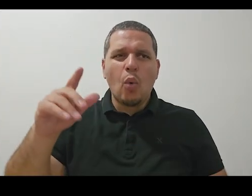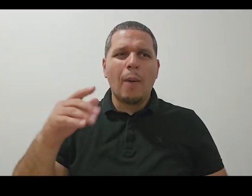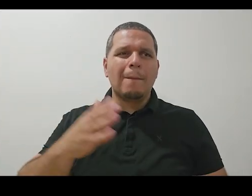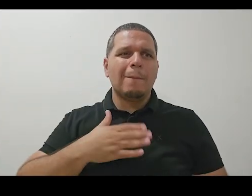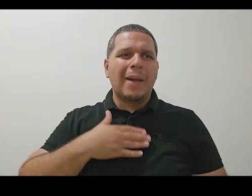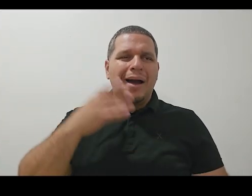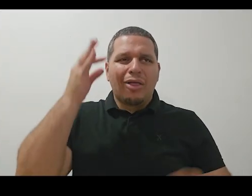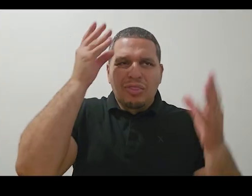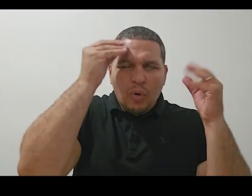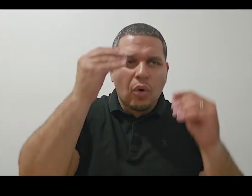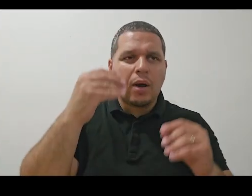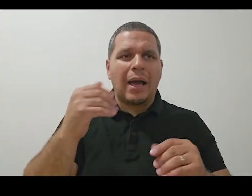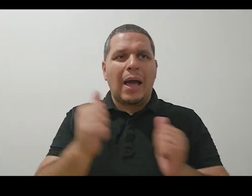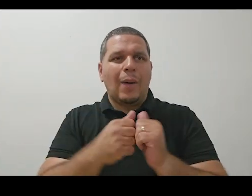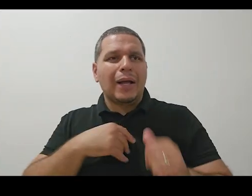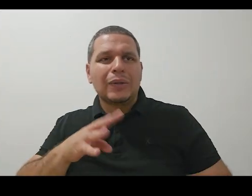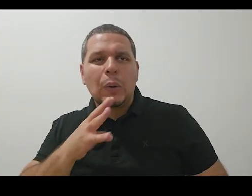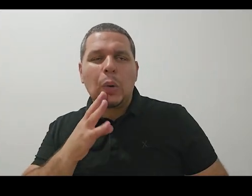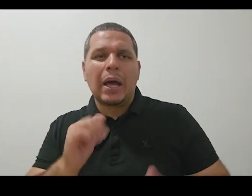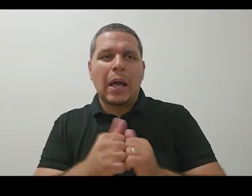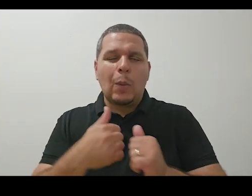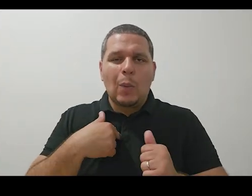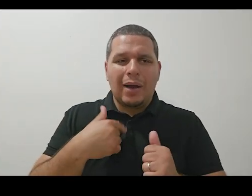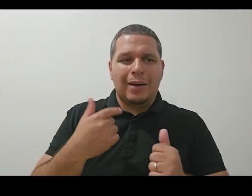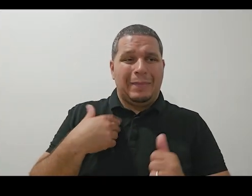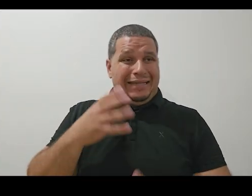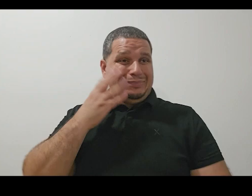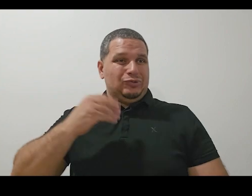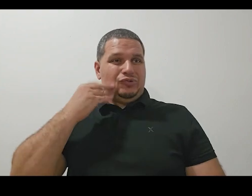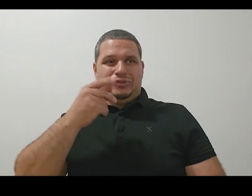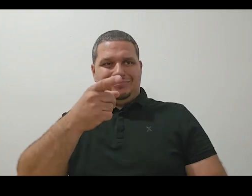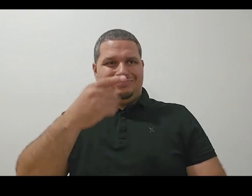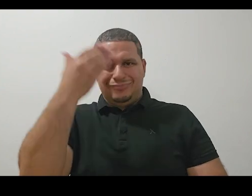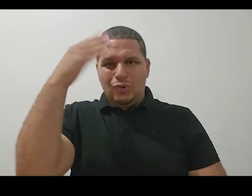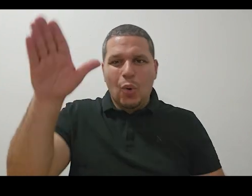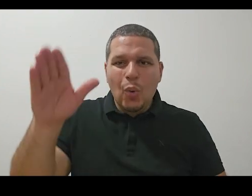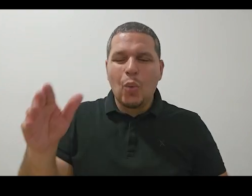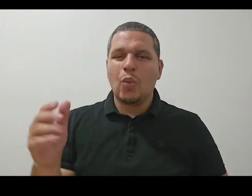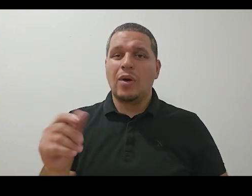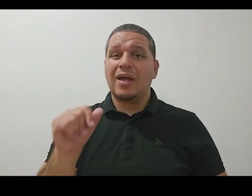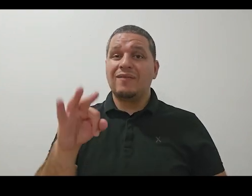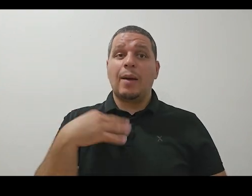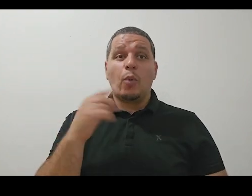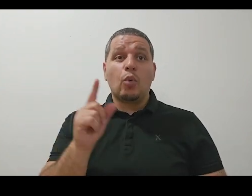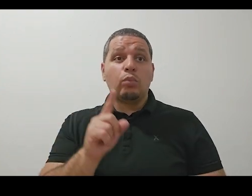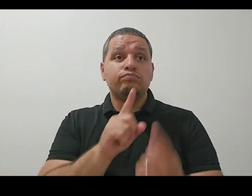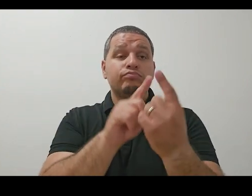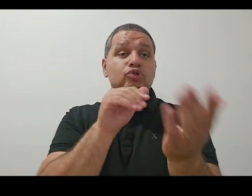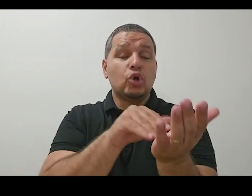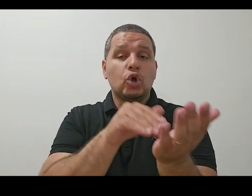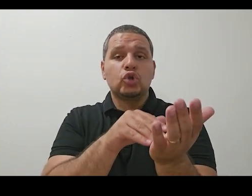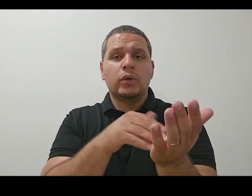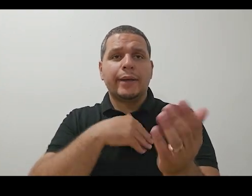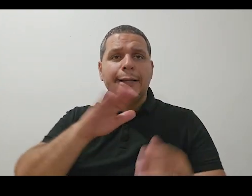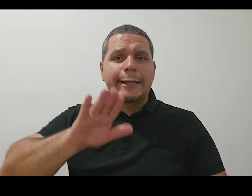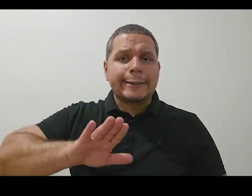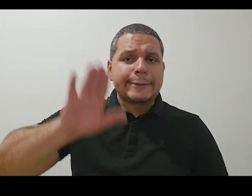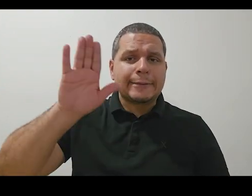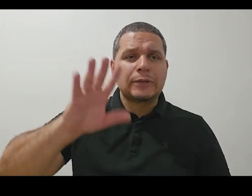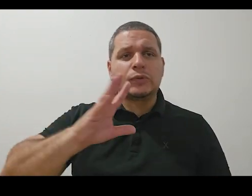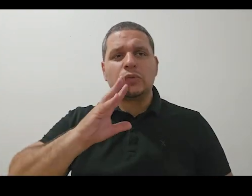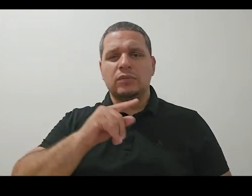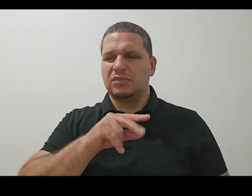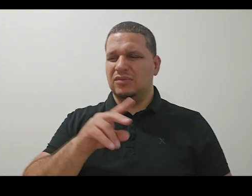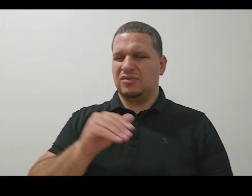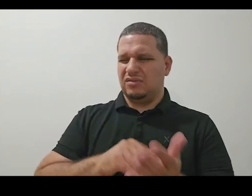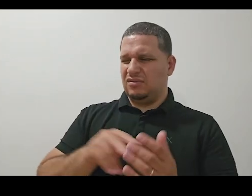what we think, walk, talk, and think like and have similar experiences. And so like if I'm going to a doctor and I'm like raising my hand, I talk this way, they're gonna be